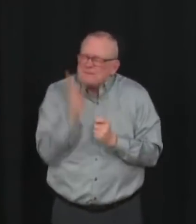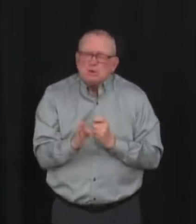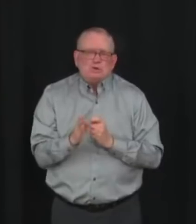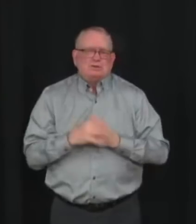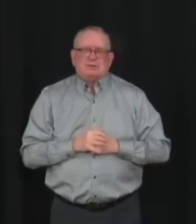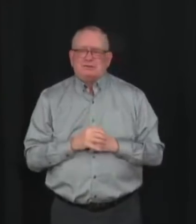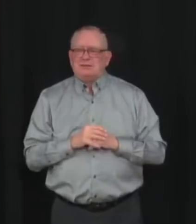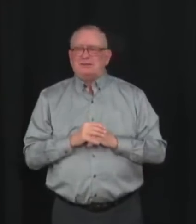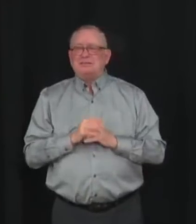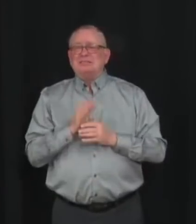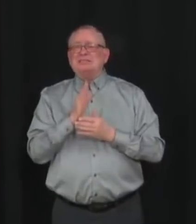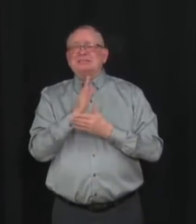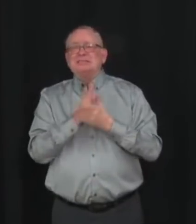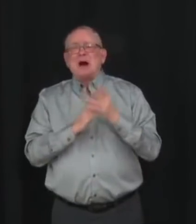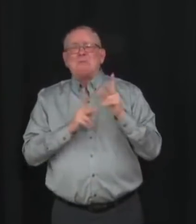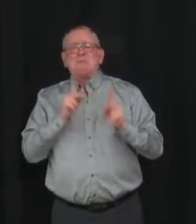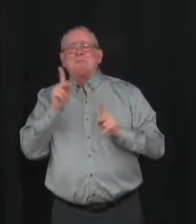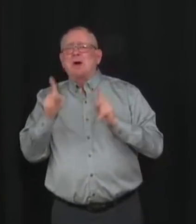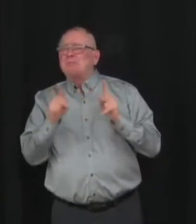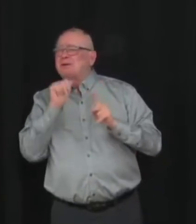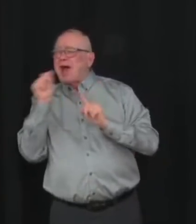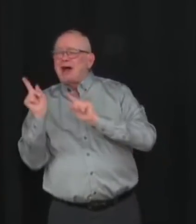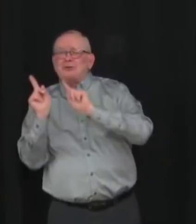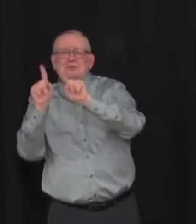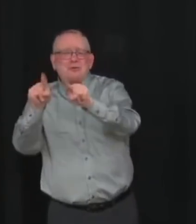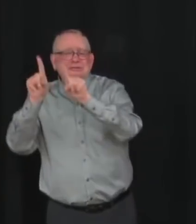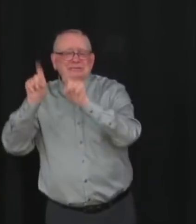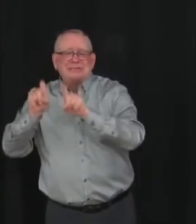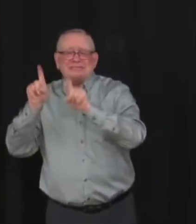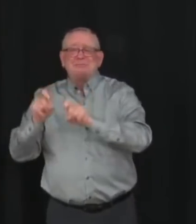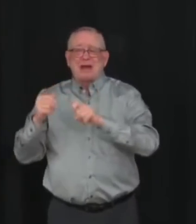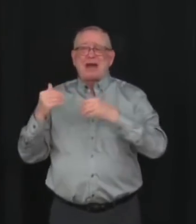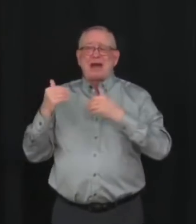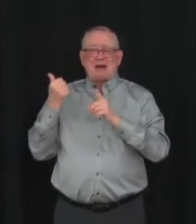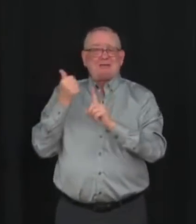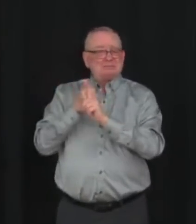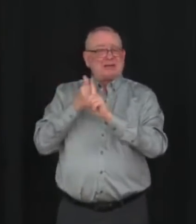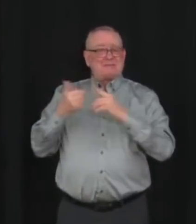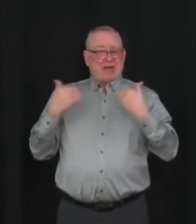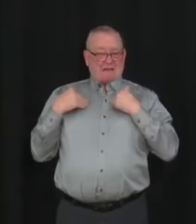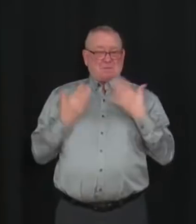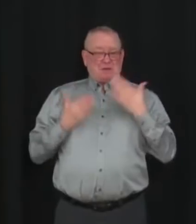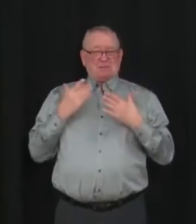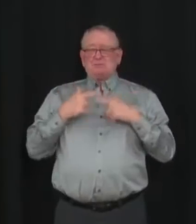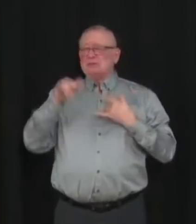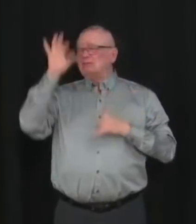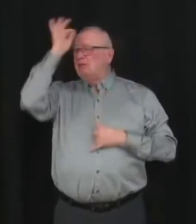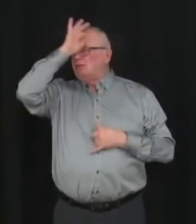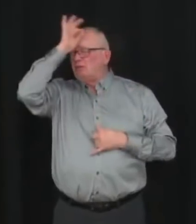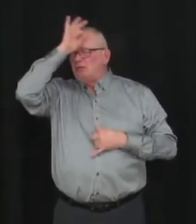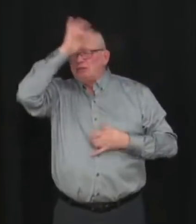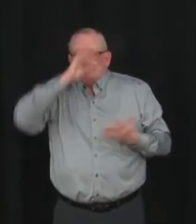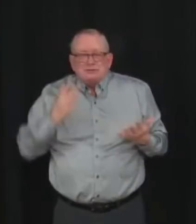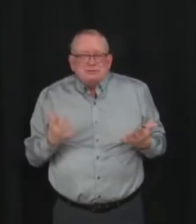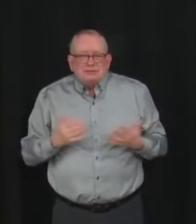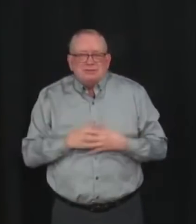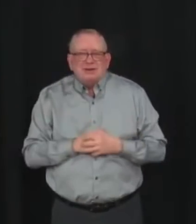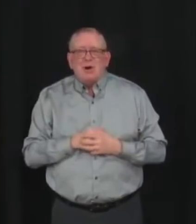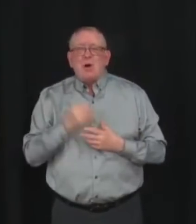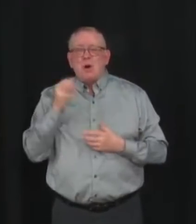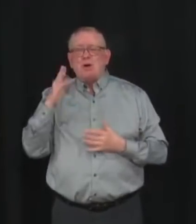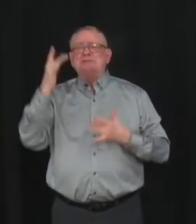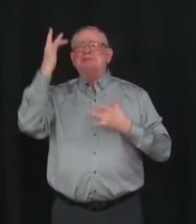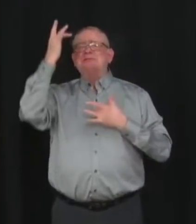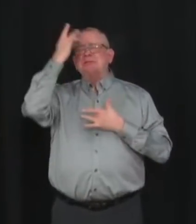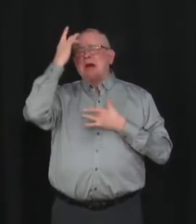or because they're non-existent and they're not aware they have the virus. In previous waves of the pandemic, we believe our PCR